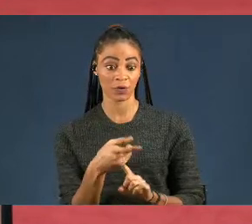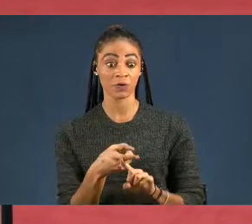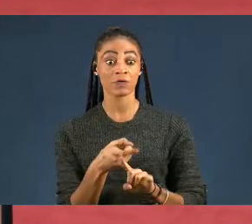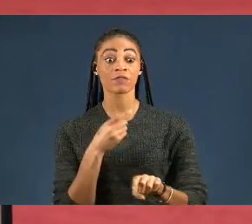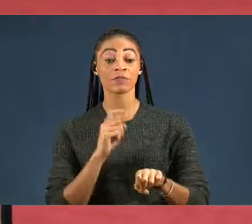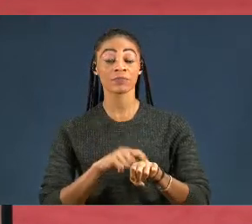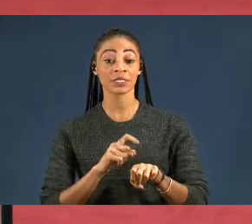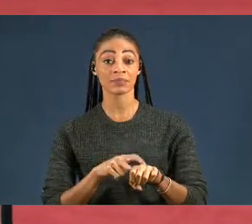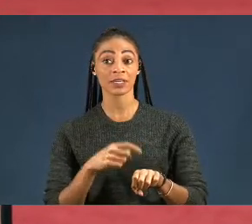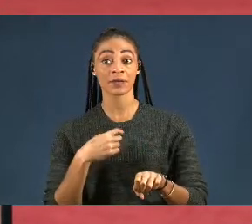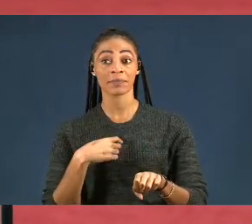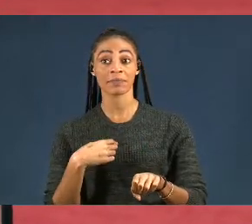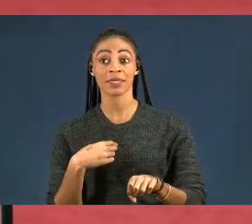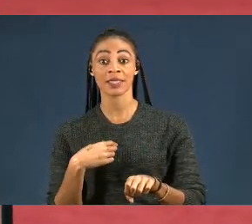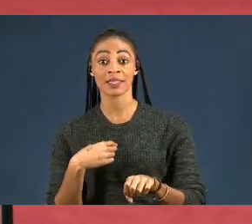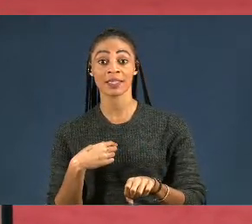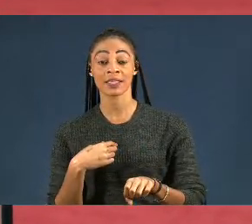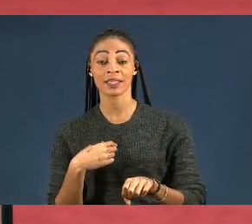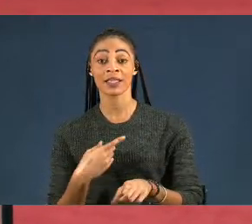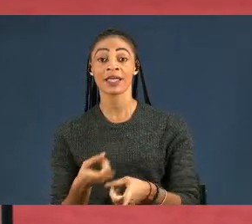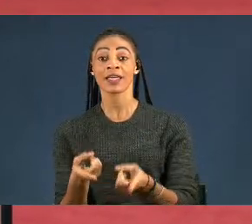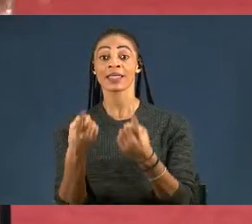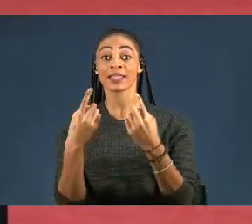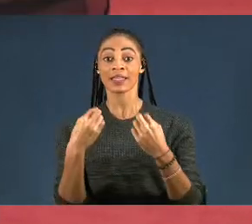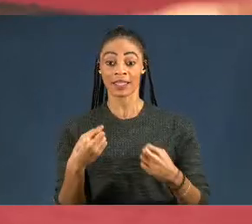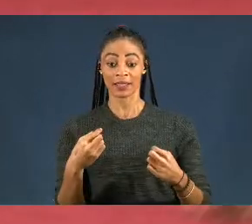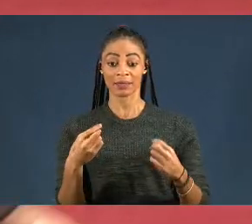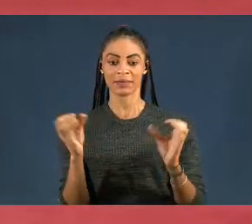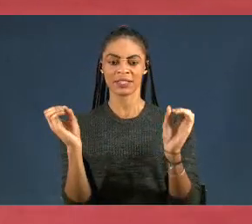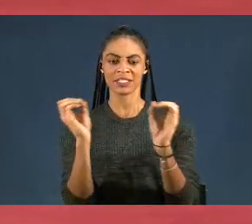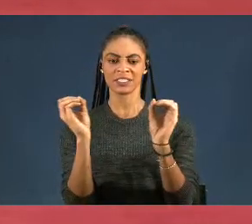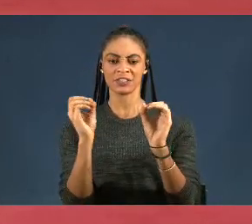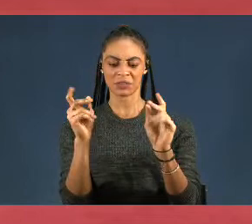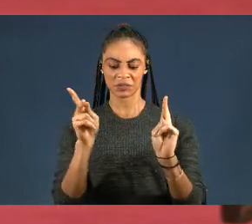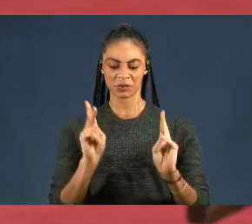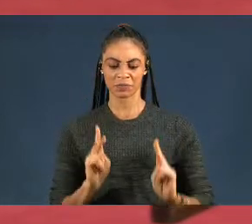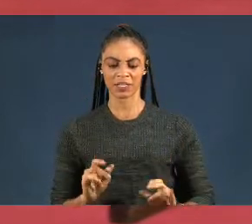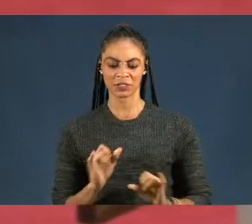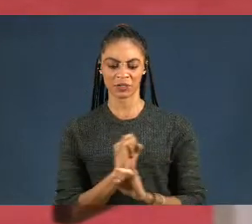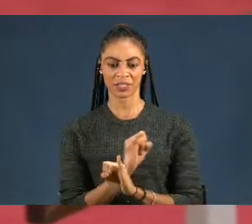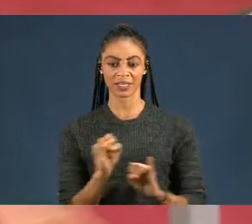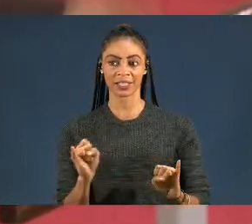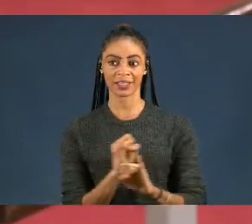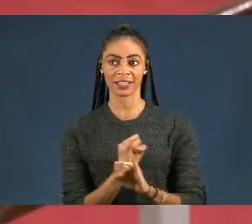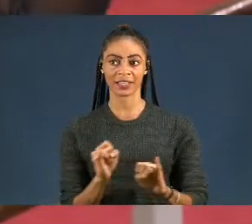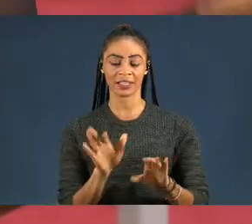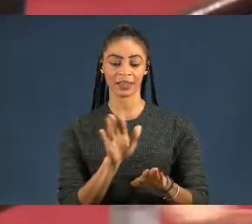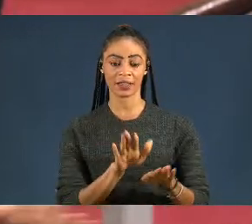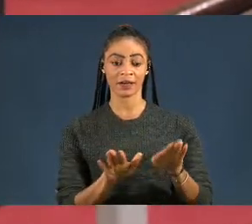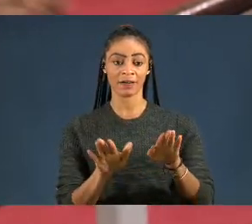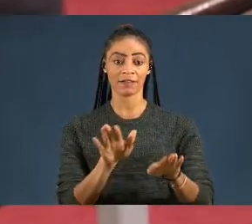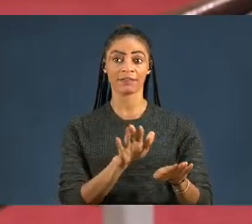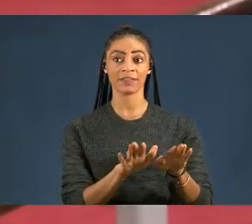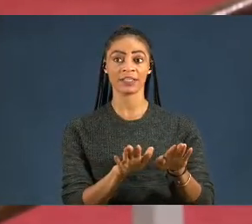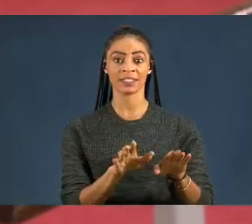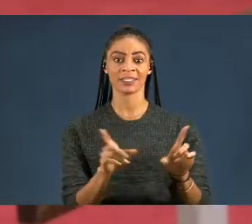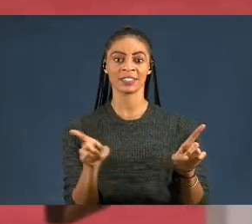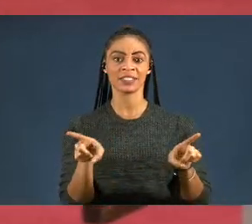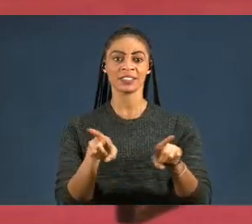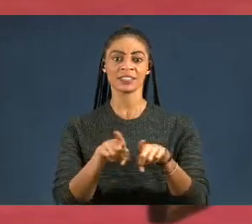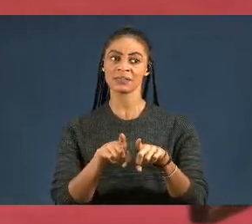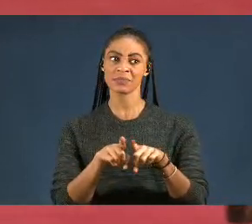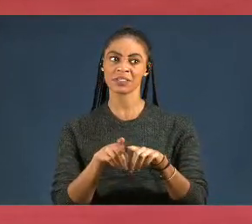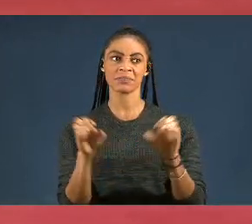me properly. Since I came, no one washed my feet. No one even gave me a towel